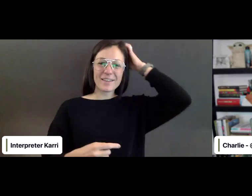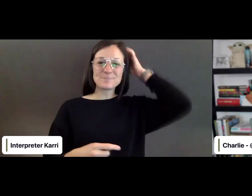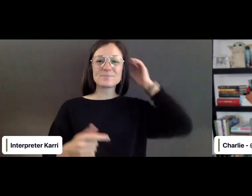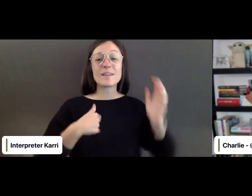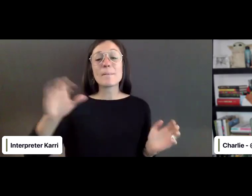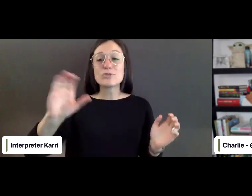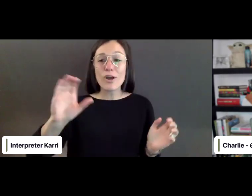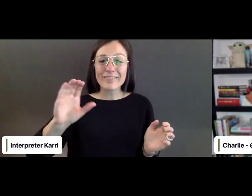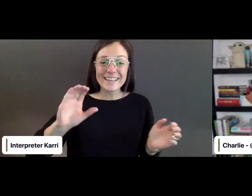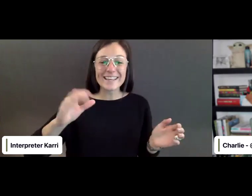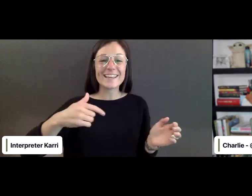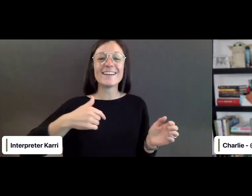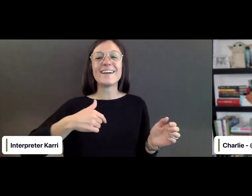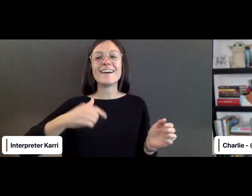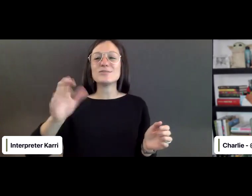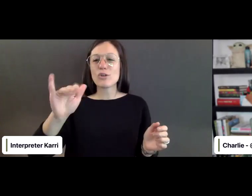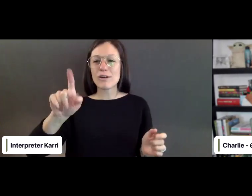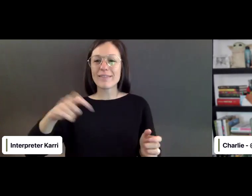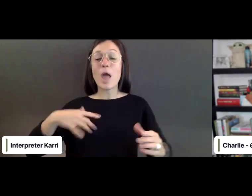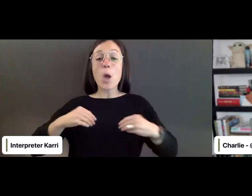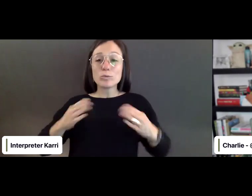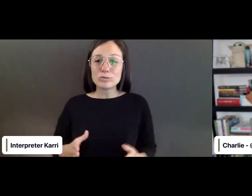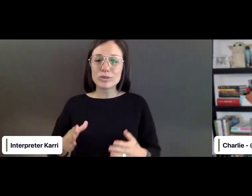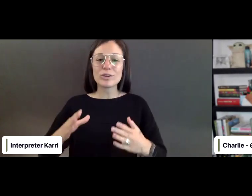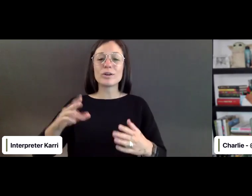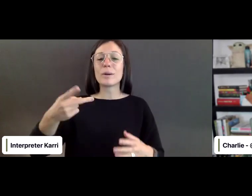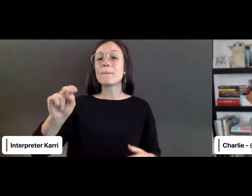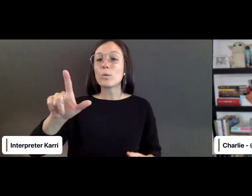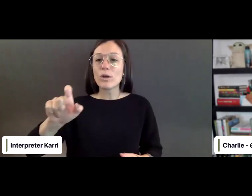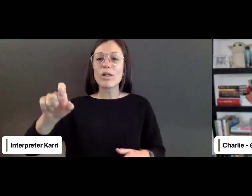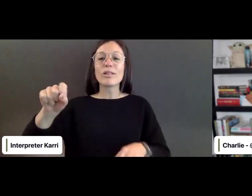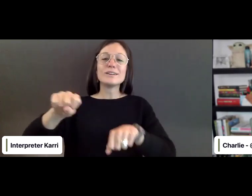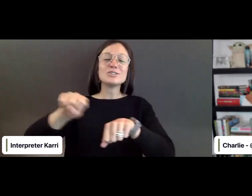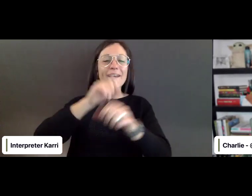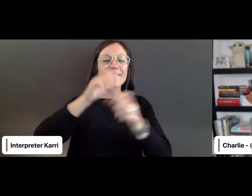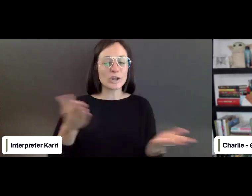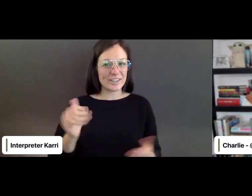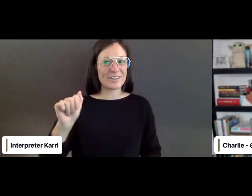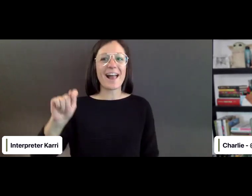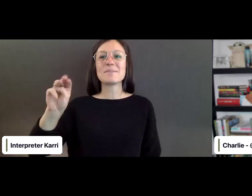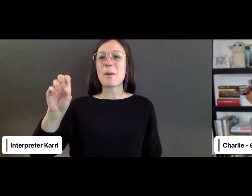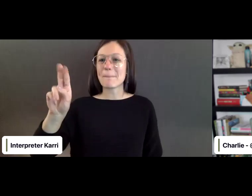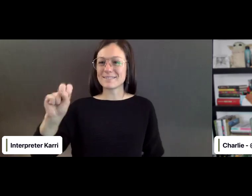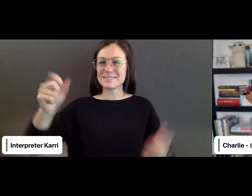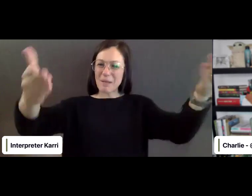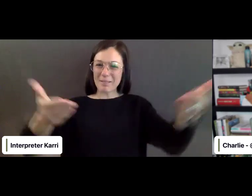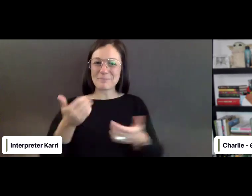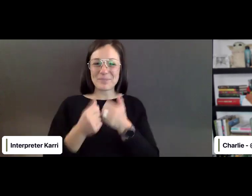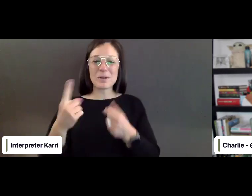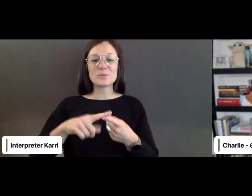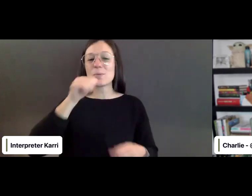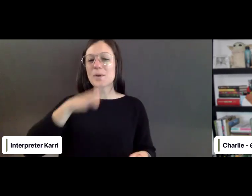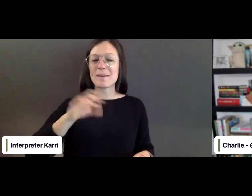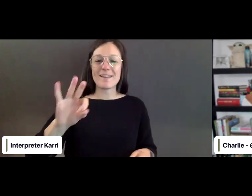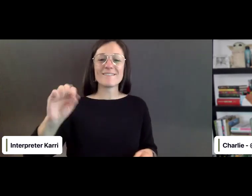I'm Charlie Capen. I'm the owner, proprietor, poodle shaver here at Momentus. Welcome, everyone, to the Women of